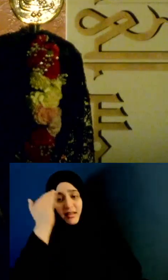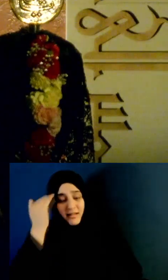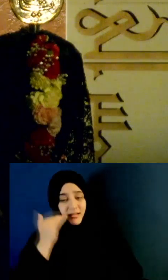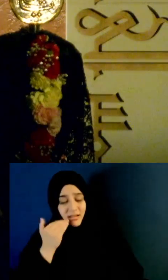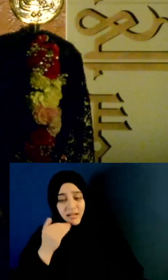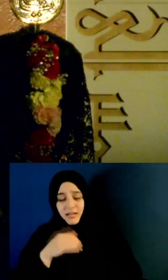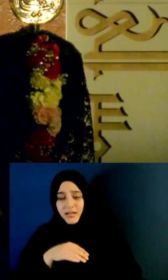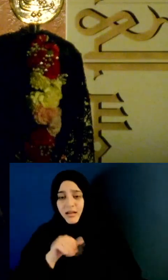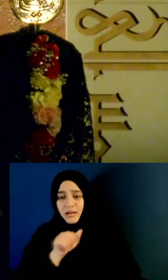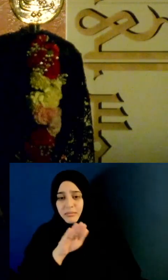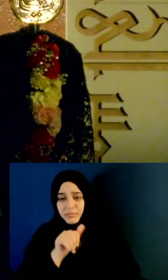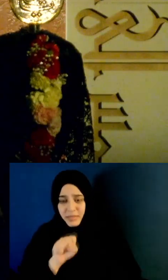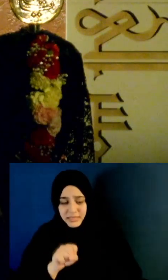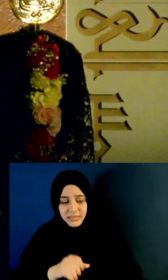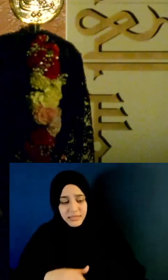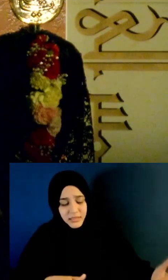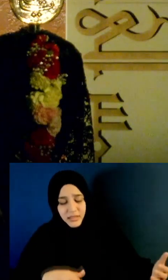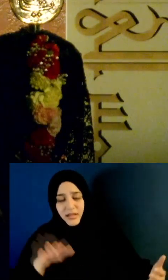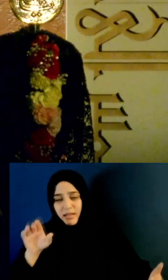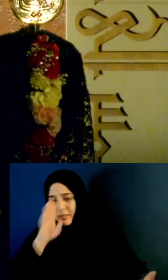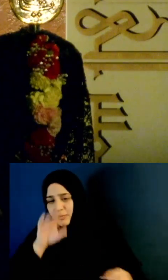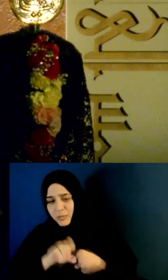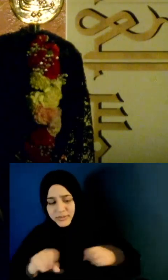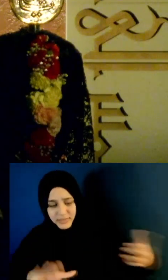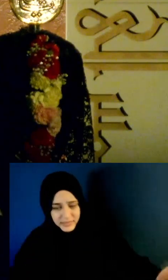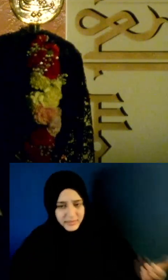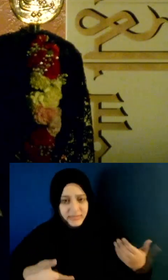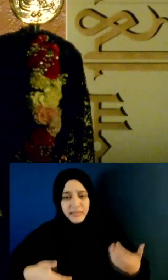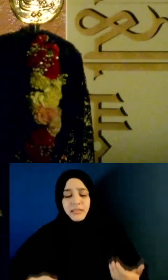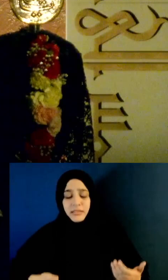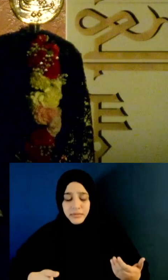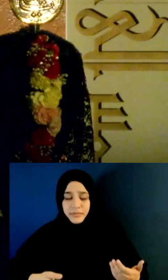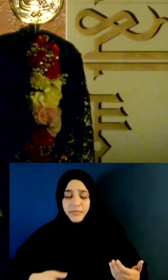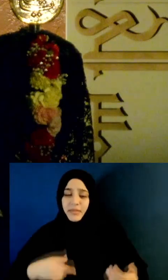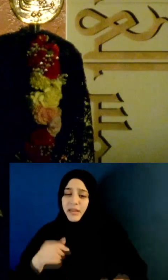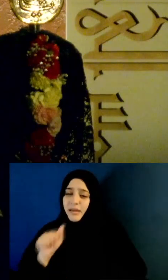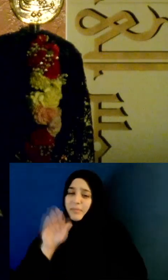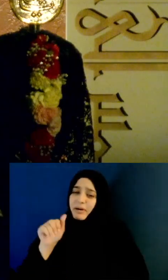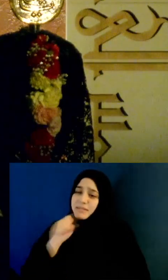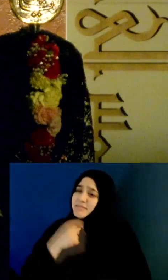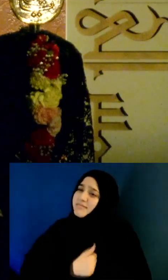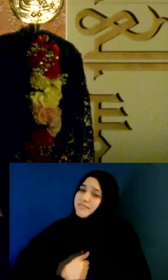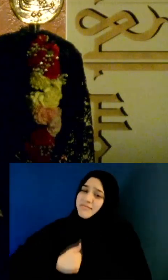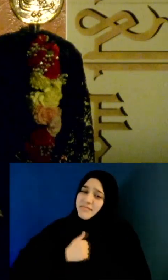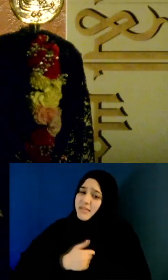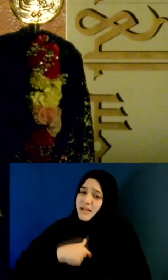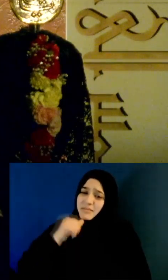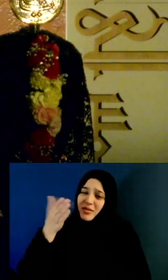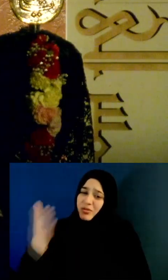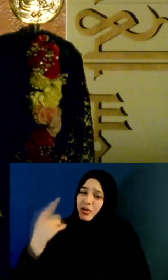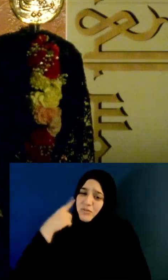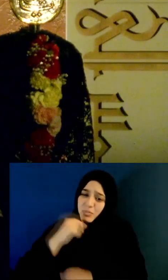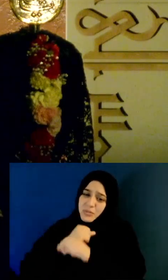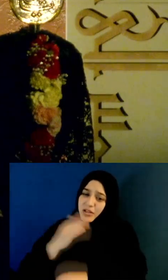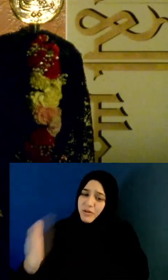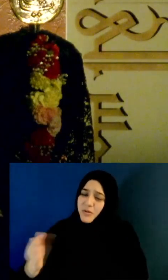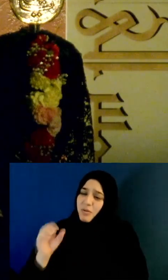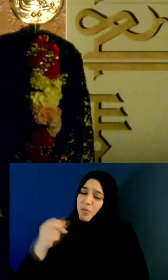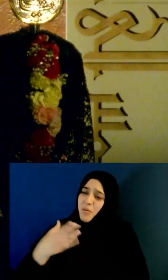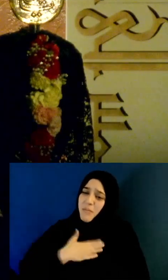will not be there to protect you." He said, "Oh, my master Hussein, do not tell